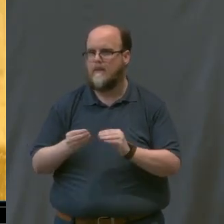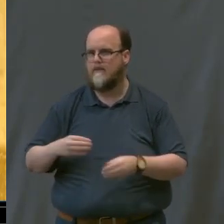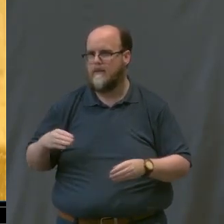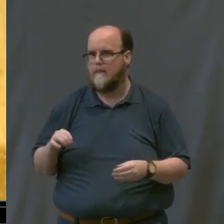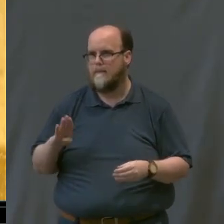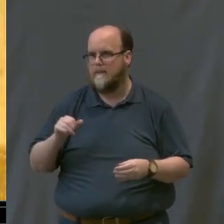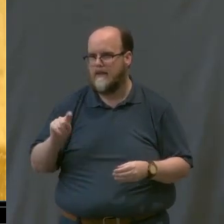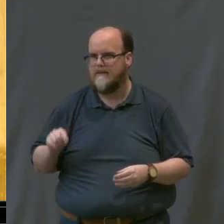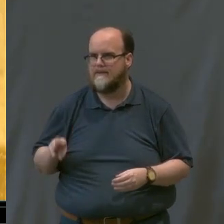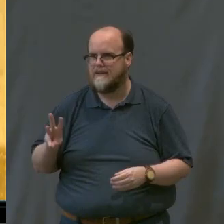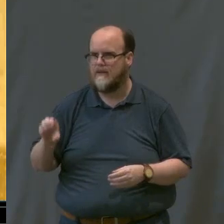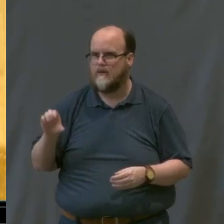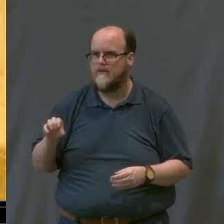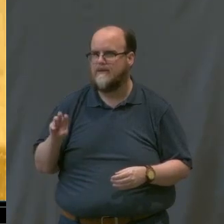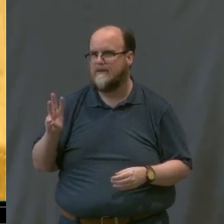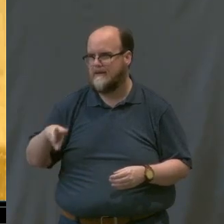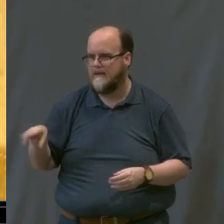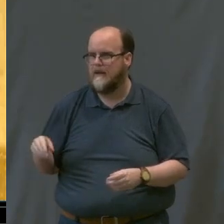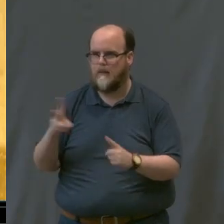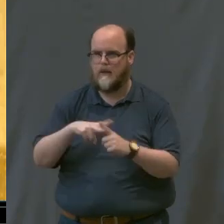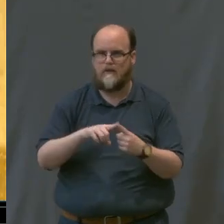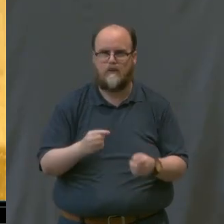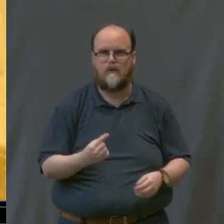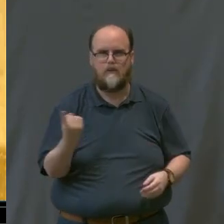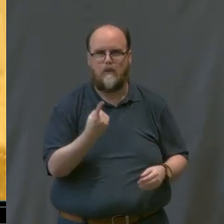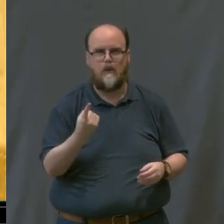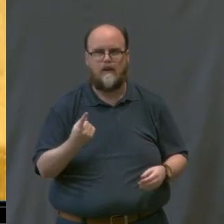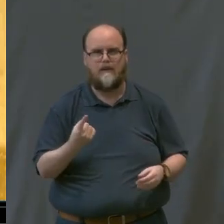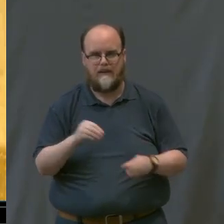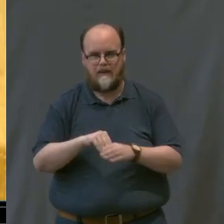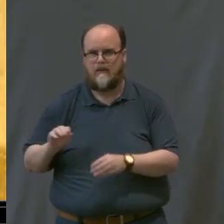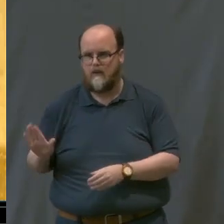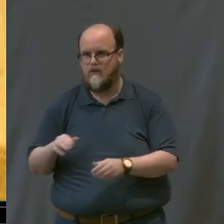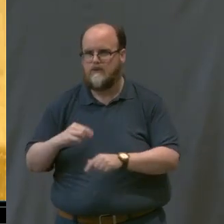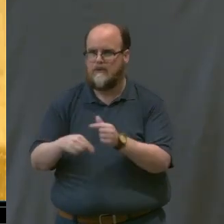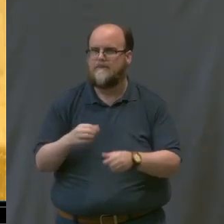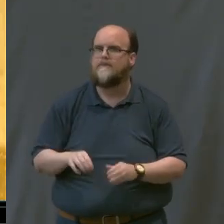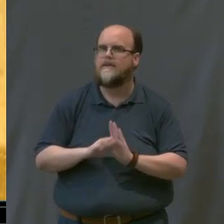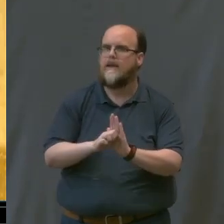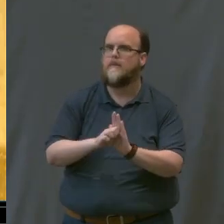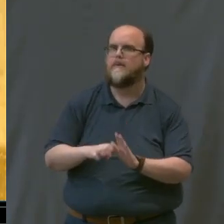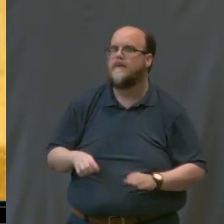to someone that is currently in their generation. For example,